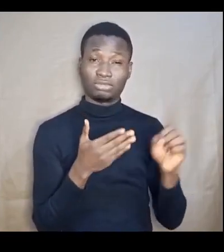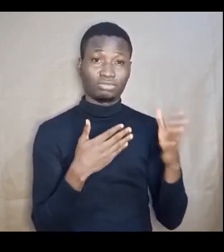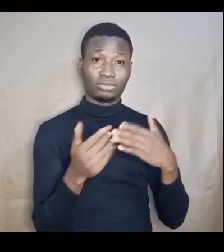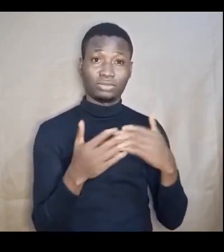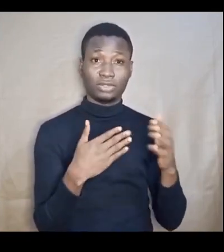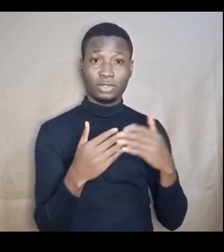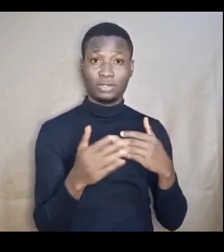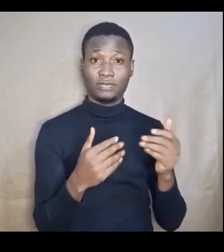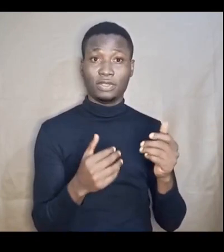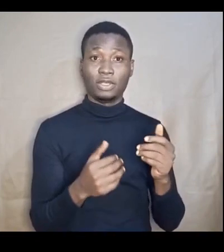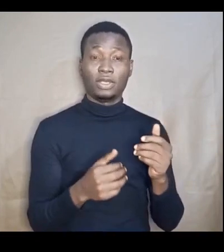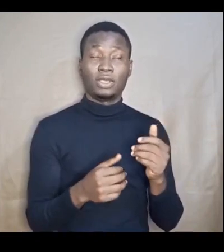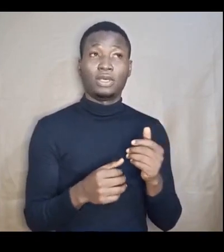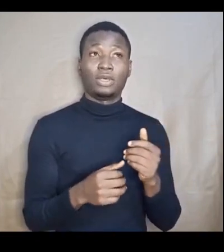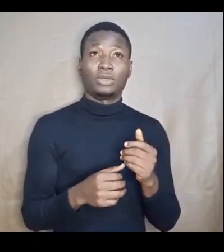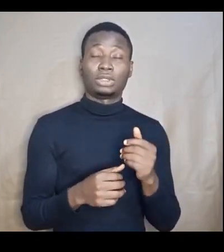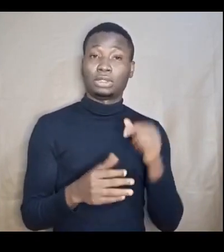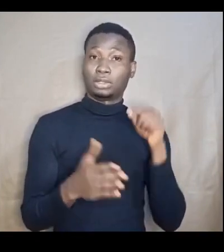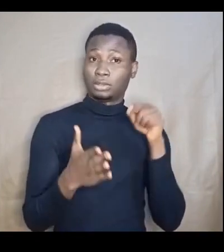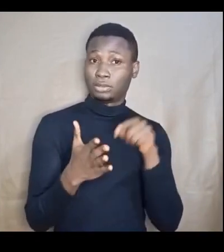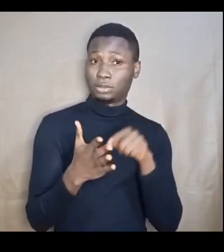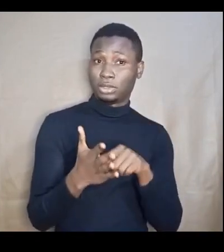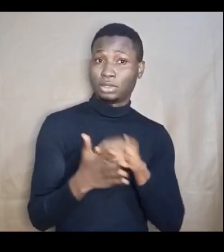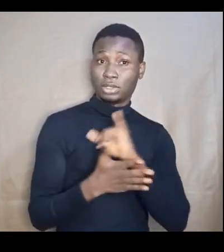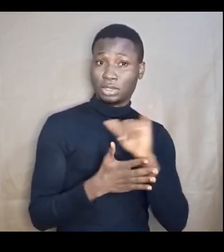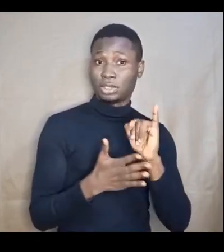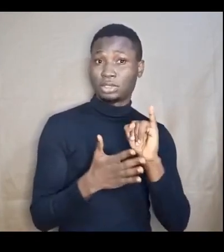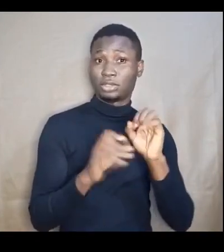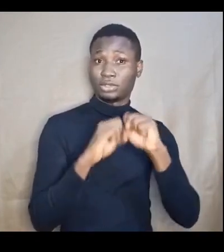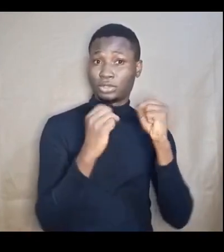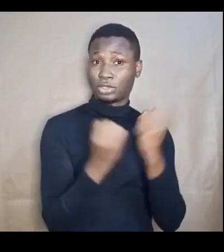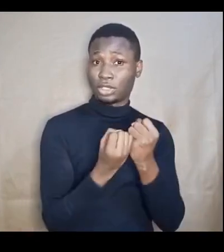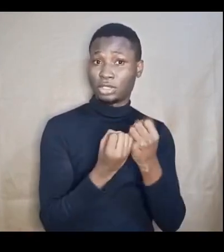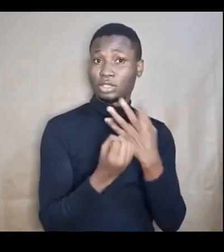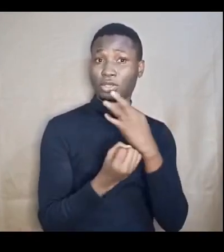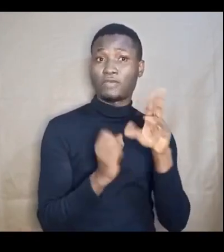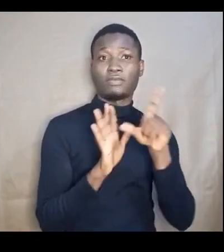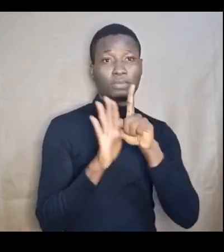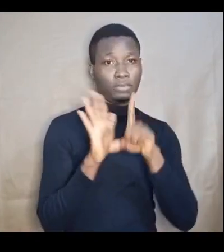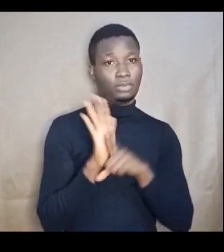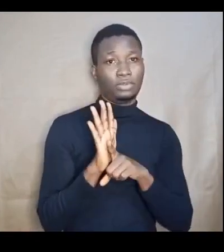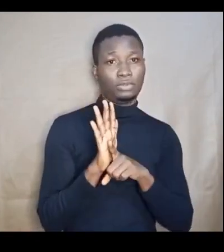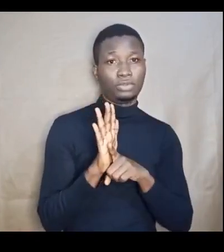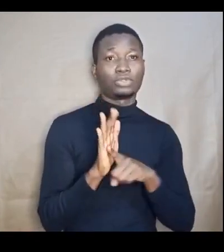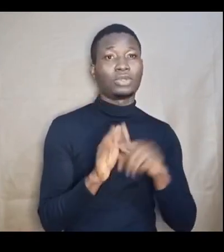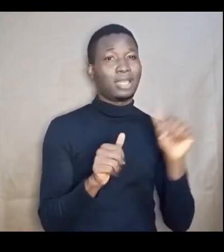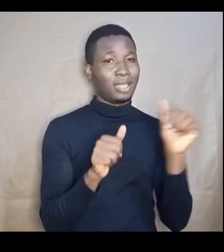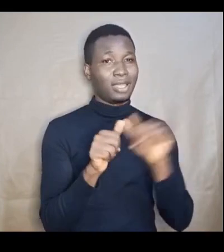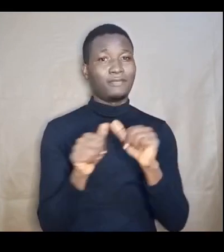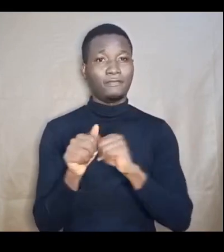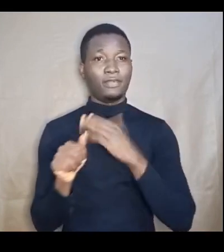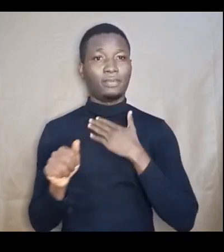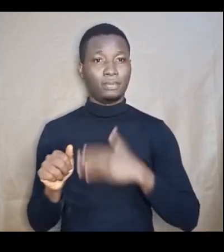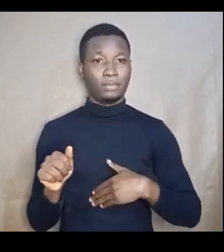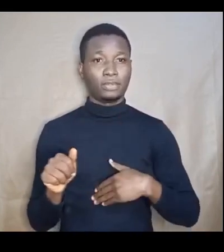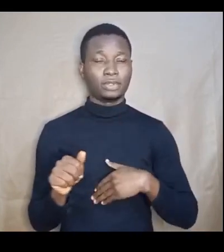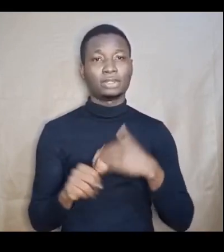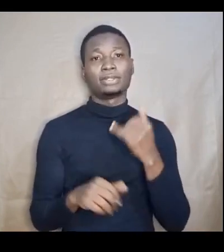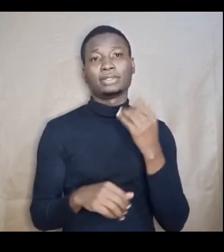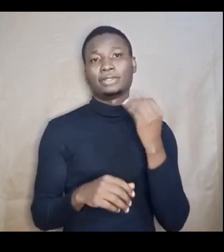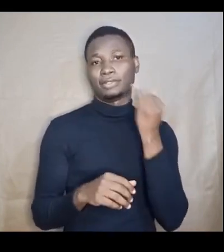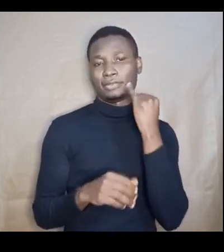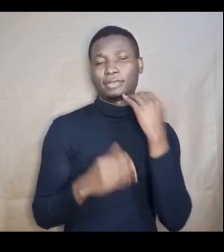manhandled or this is a society of rule of law, so to speak. Everybody is entitled to justice and fairness and